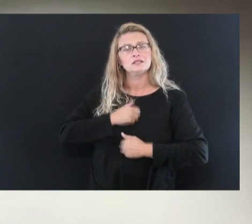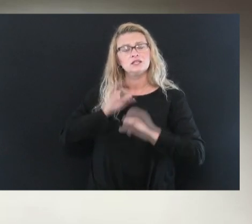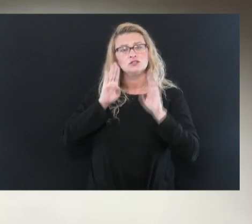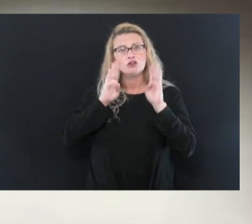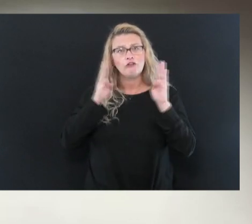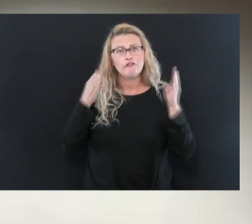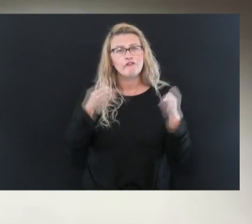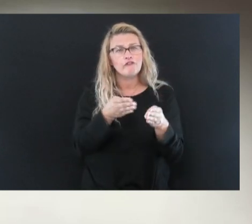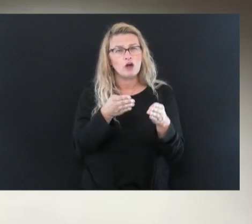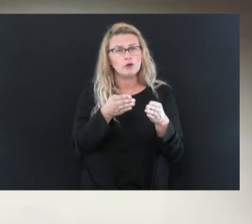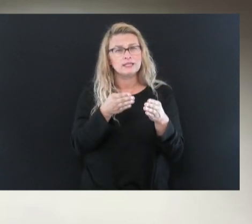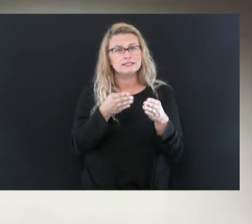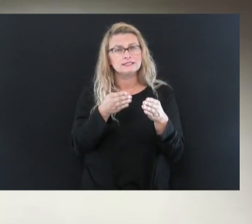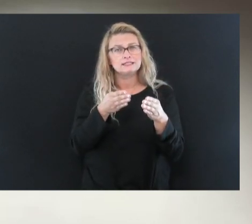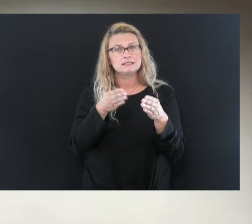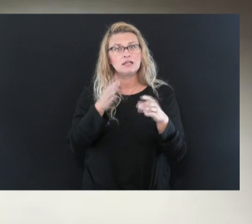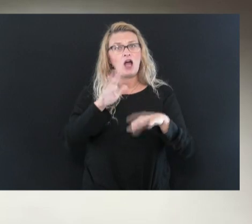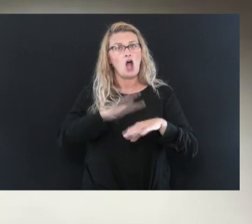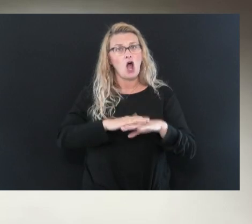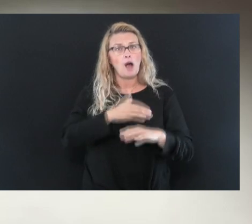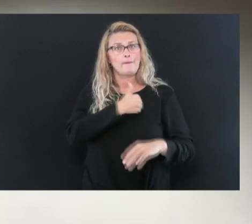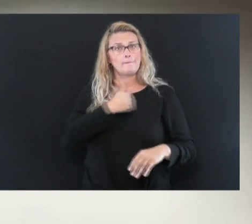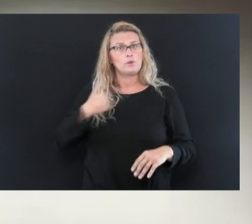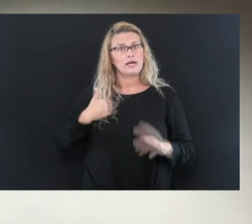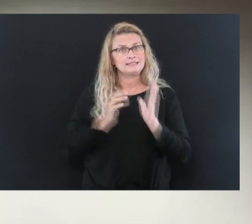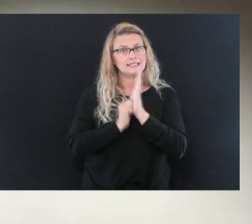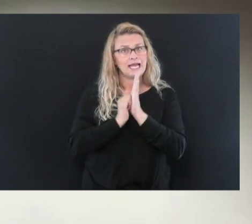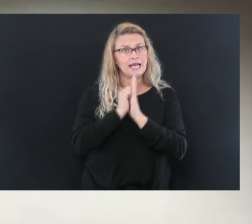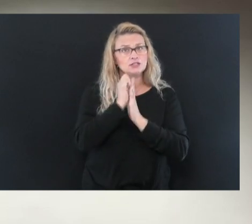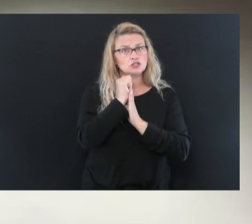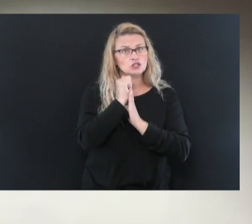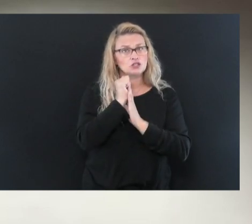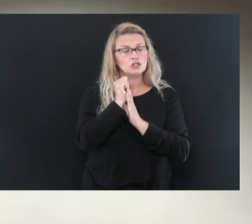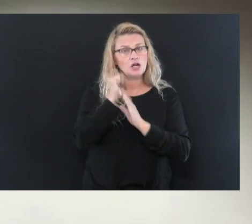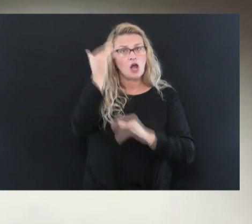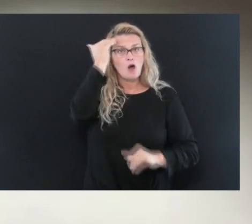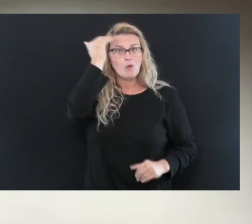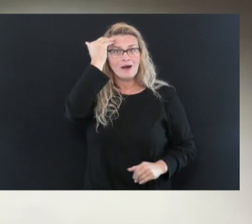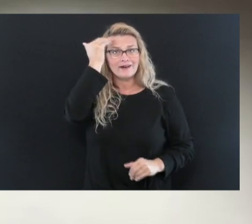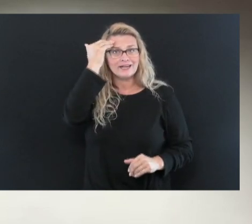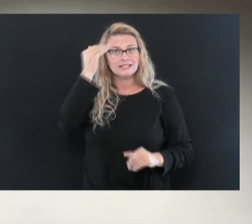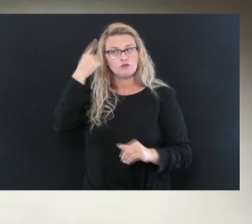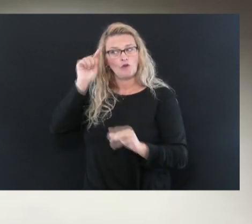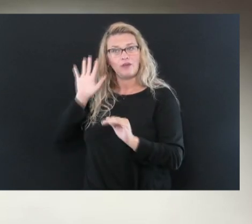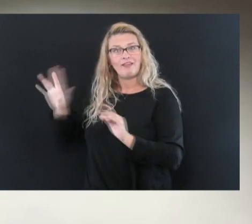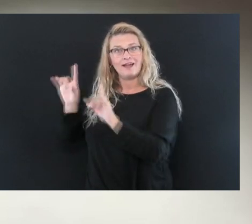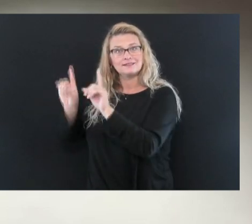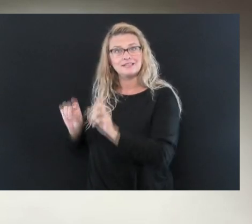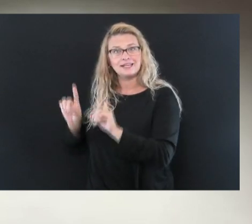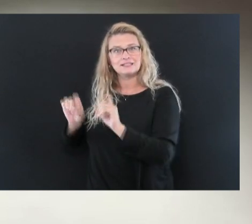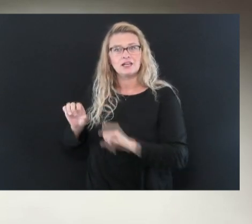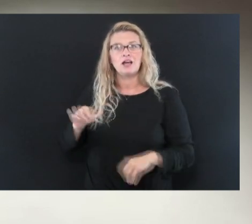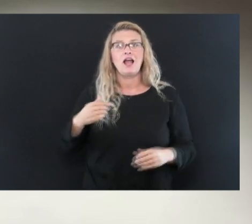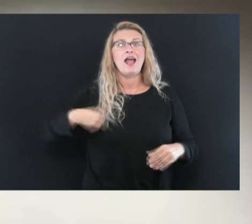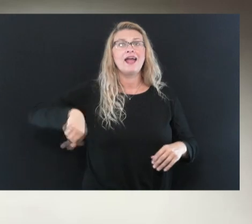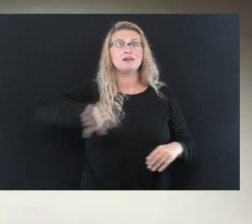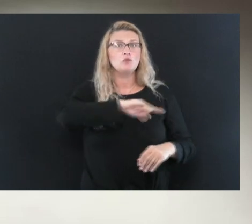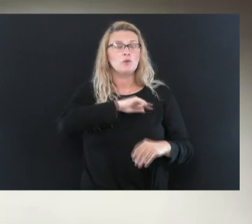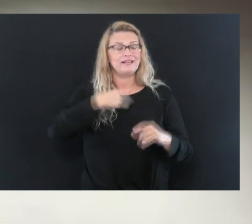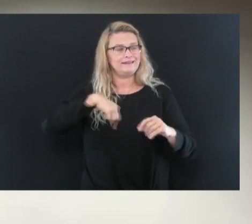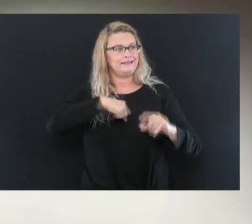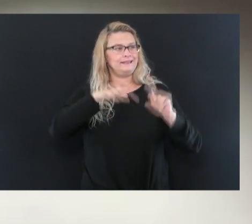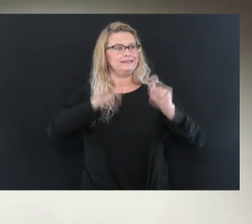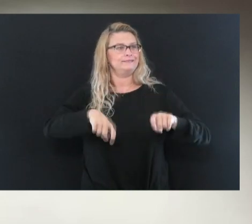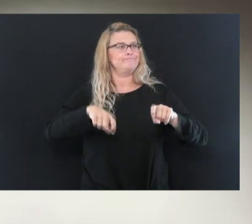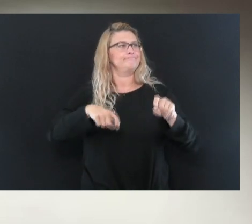focus, ladies, on breast cancer awareness and getting that testing. For the rest of us all to focus on testing